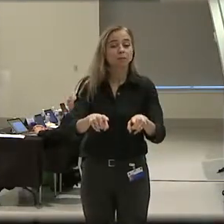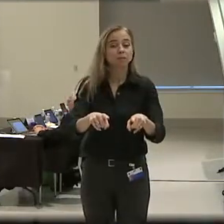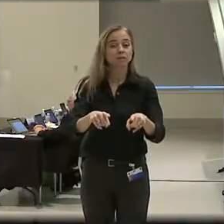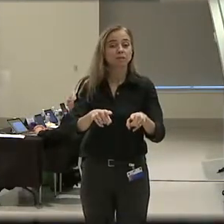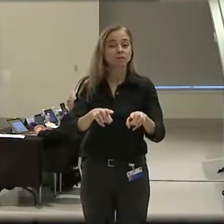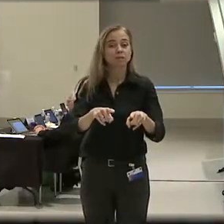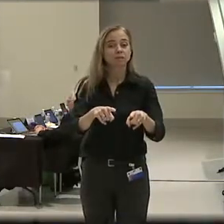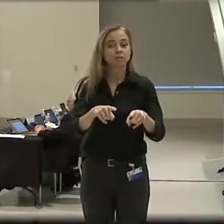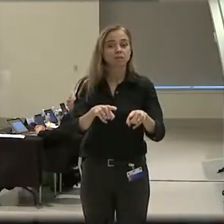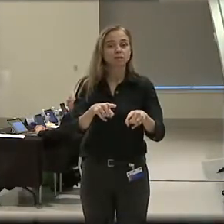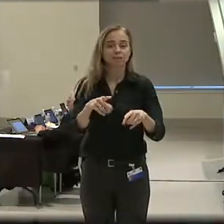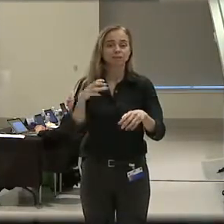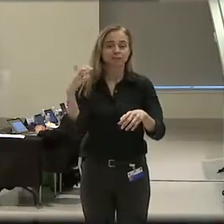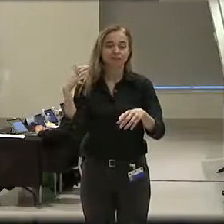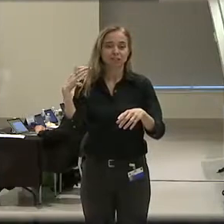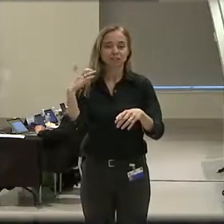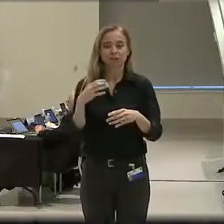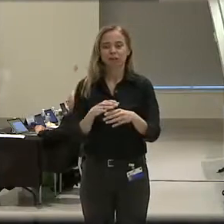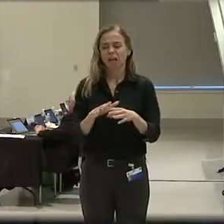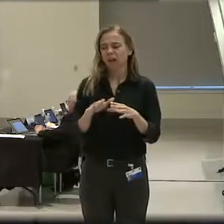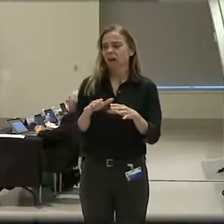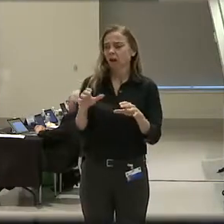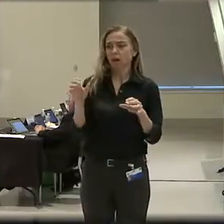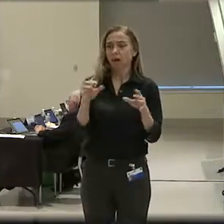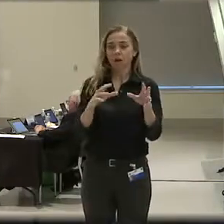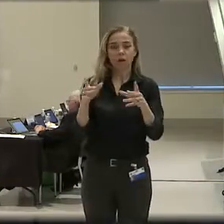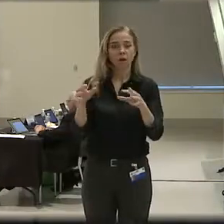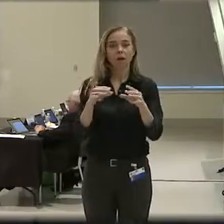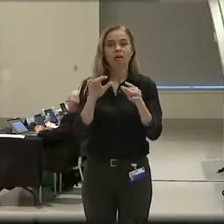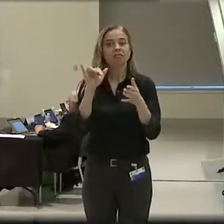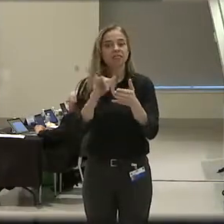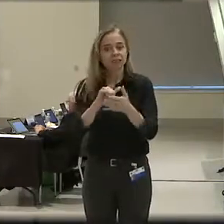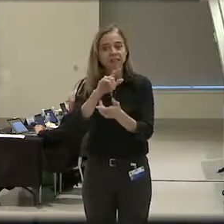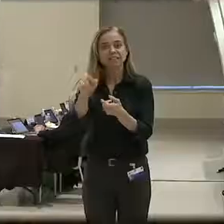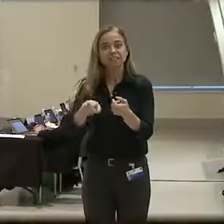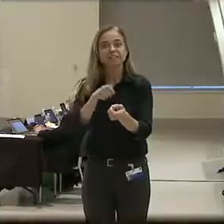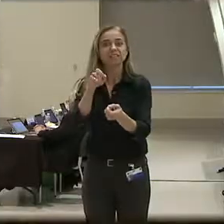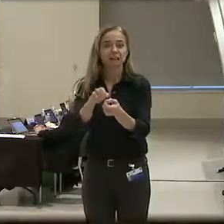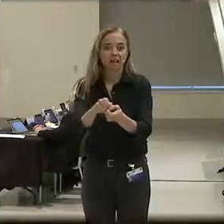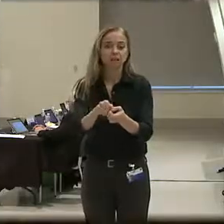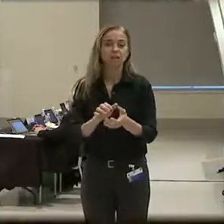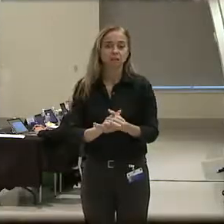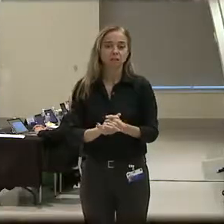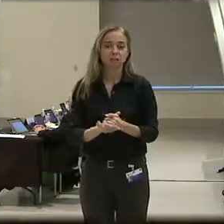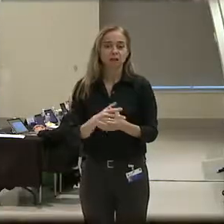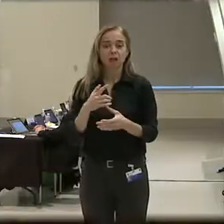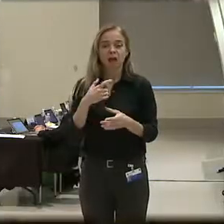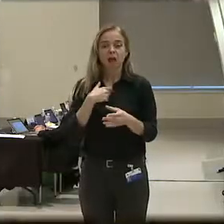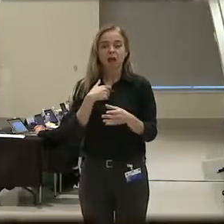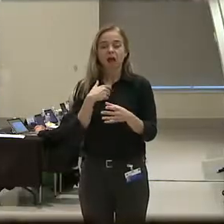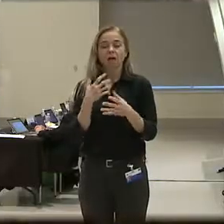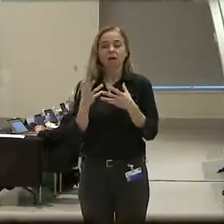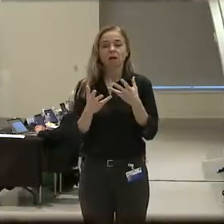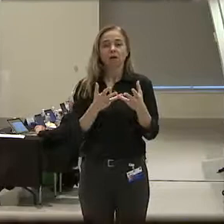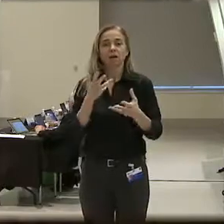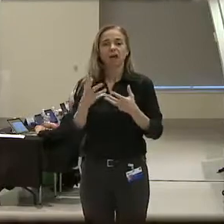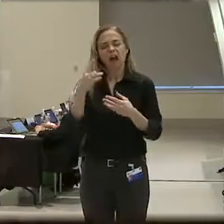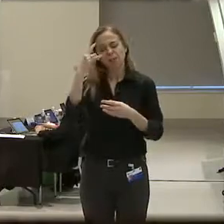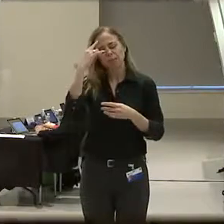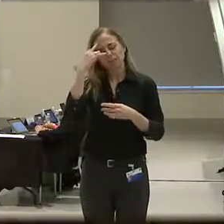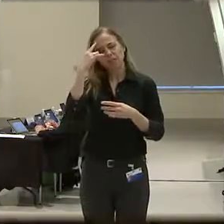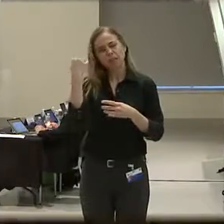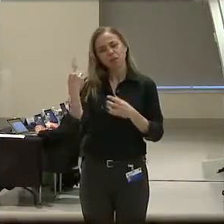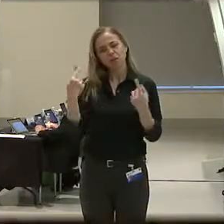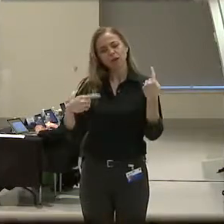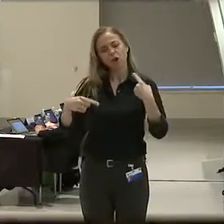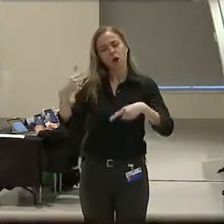is the chief's. Connie, you wanted to add something? Yeah, Chief, that's exactly right, and I'm jumping out of my skin here because I'm thinking of the one